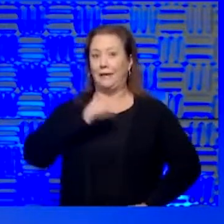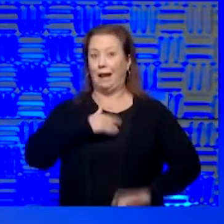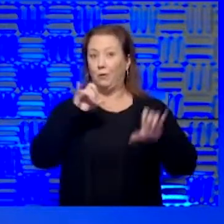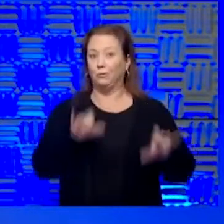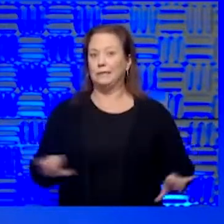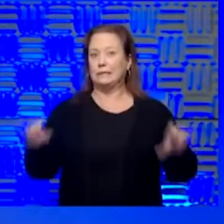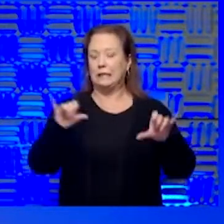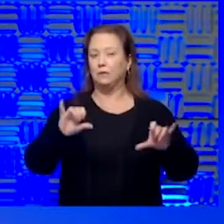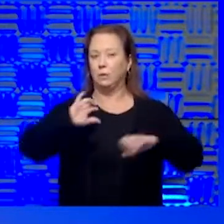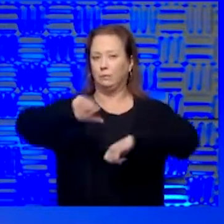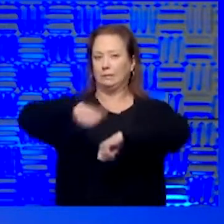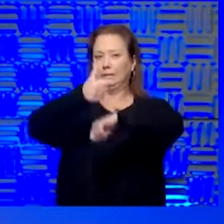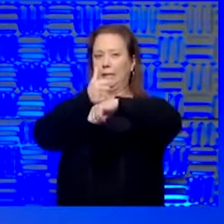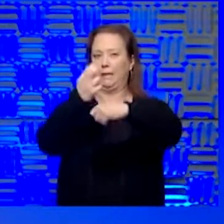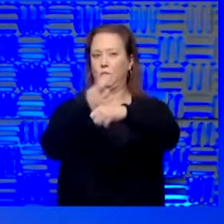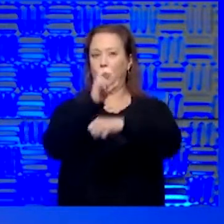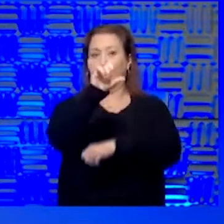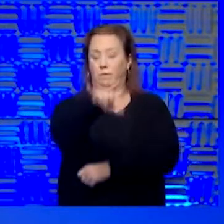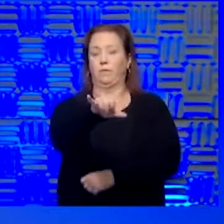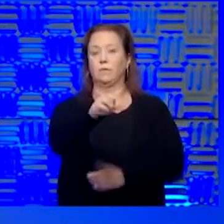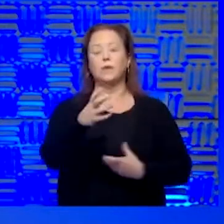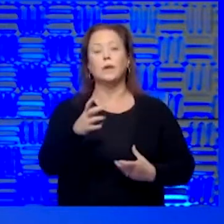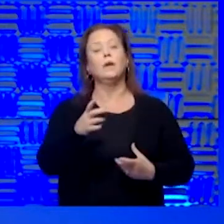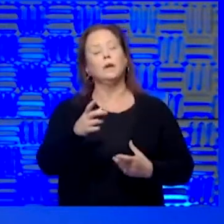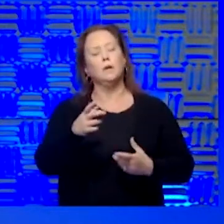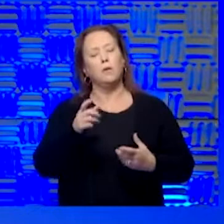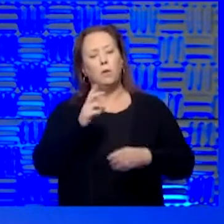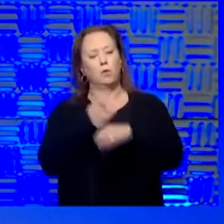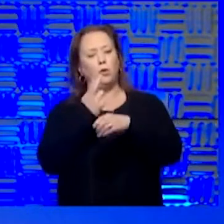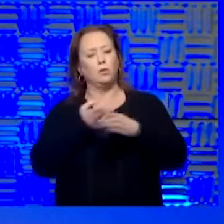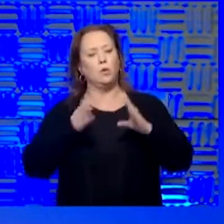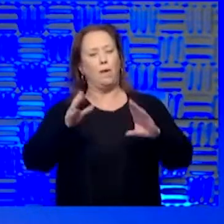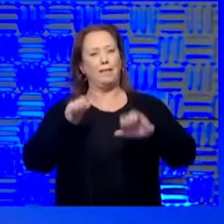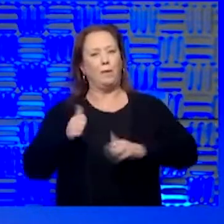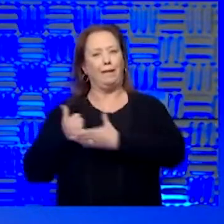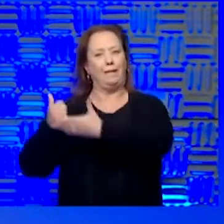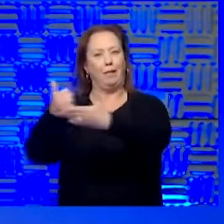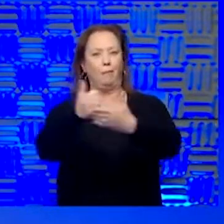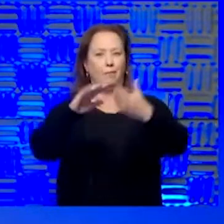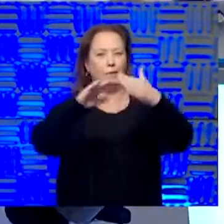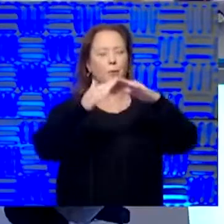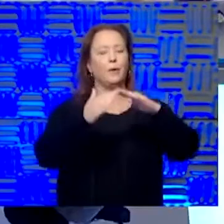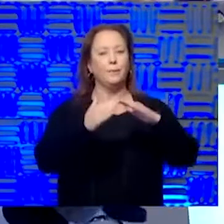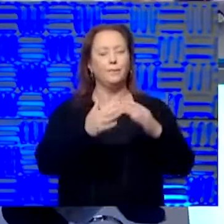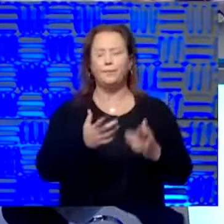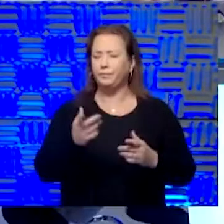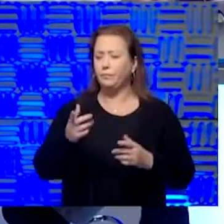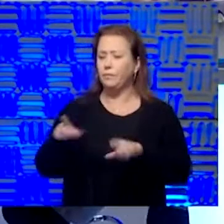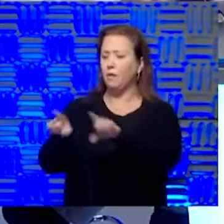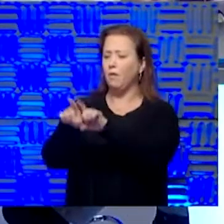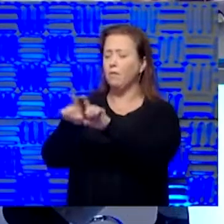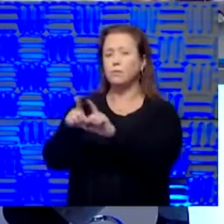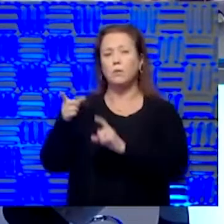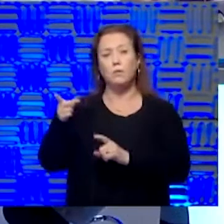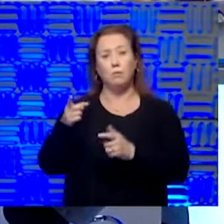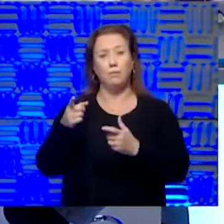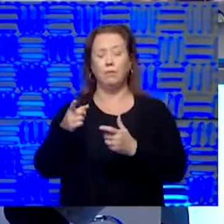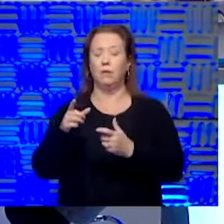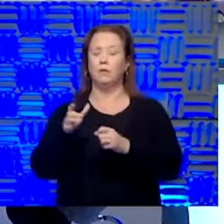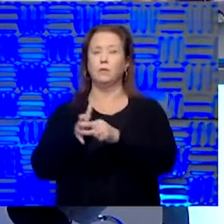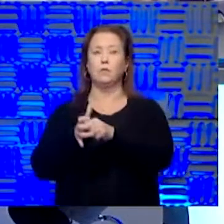certainly employ those and employ those in ways that we can be helpful to the community. And just to say, there are a bunch